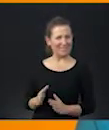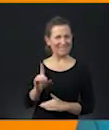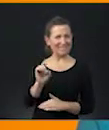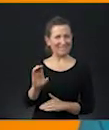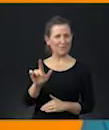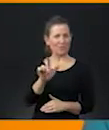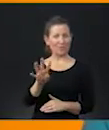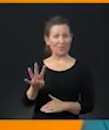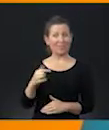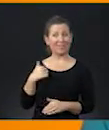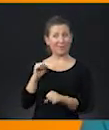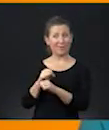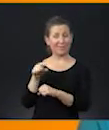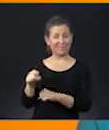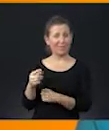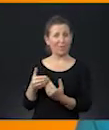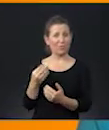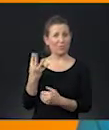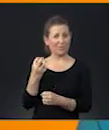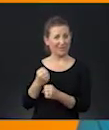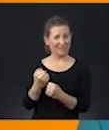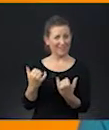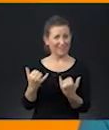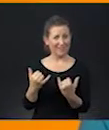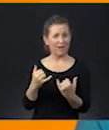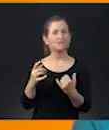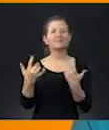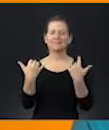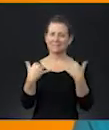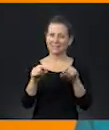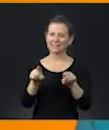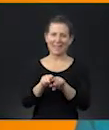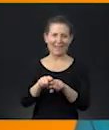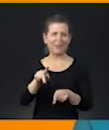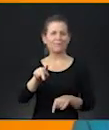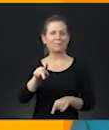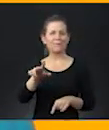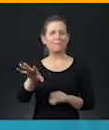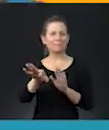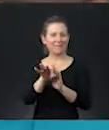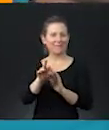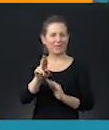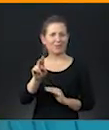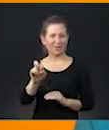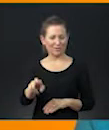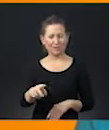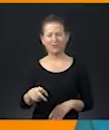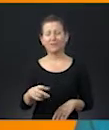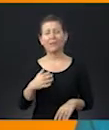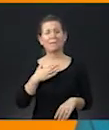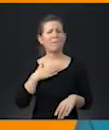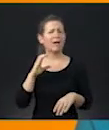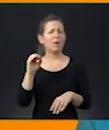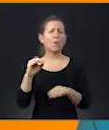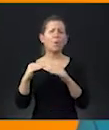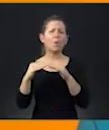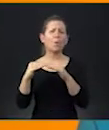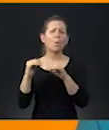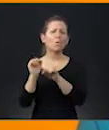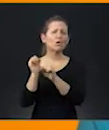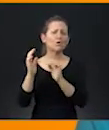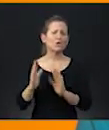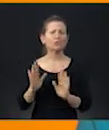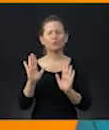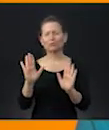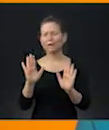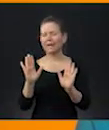and I've been there almost 4 years now as a pick runner, still doing it. So I had great co-workers.